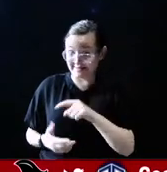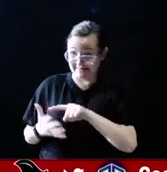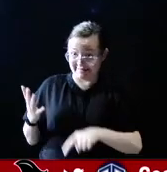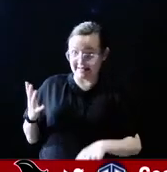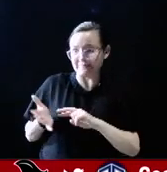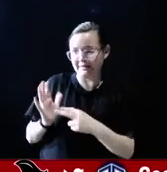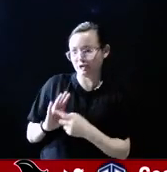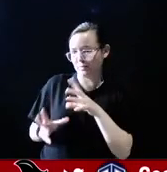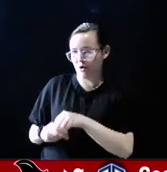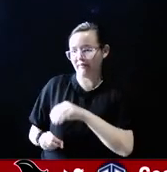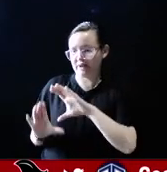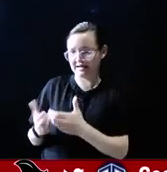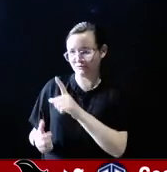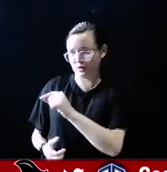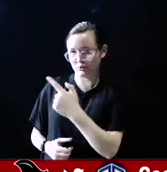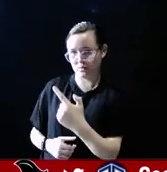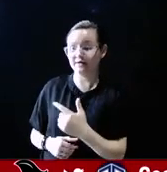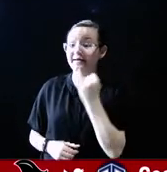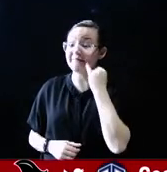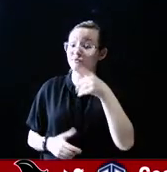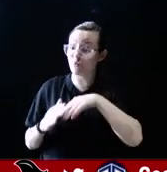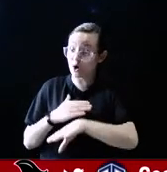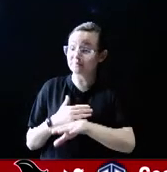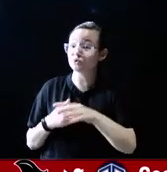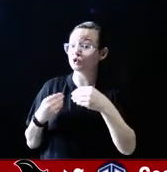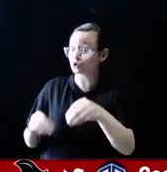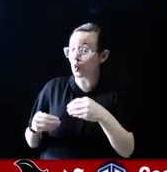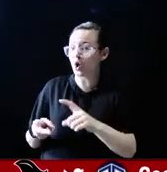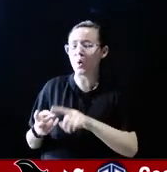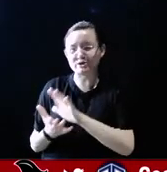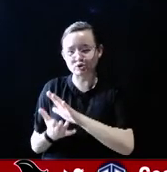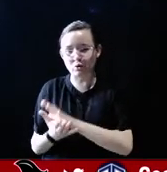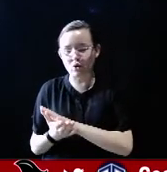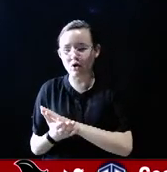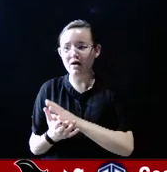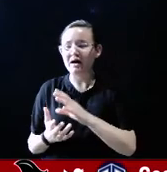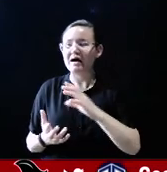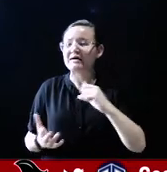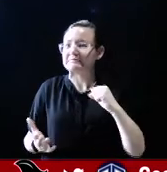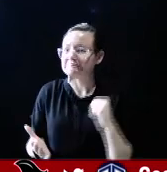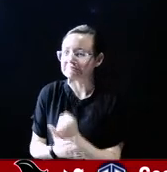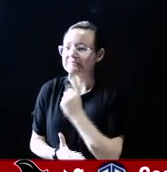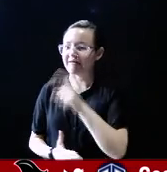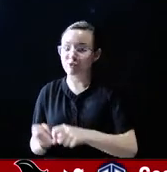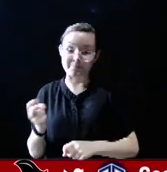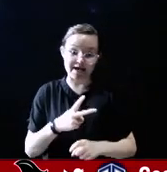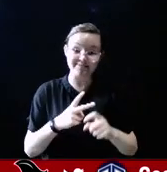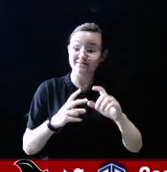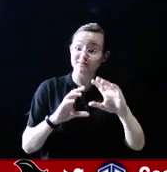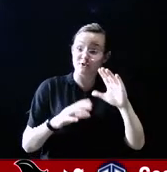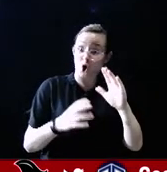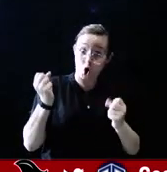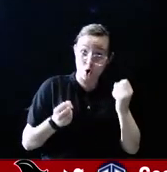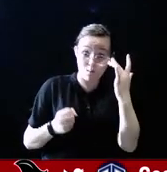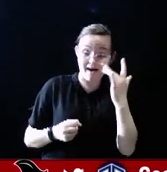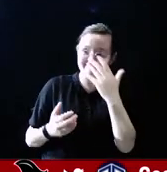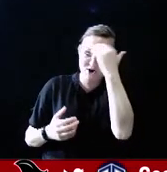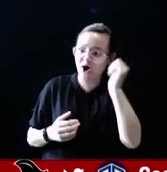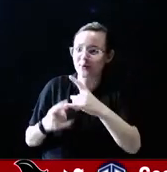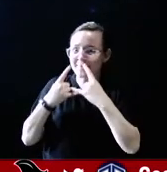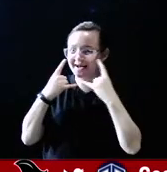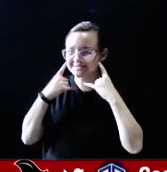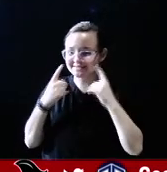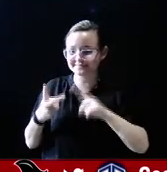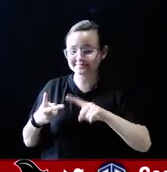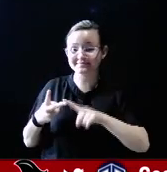following. Walked up to a store or the school only to return to your car to get a face mask.